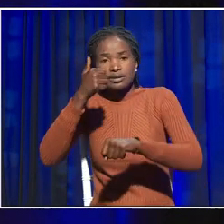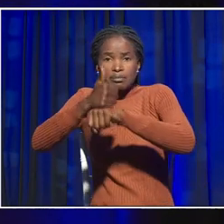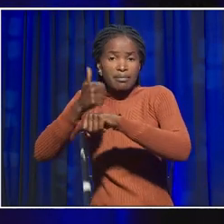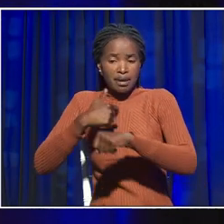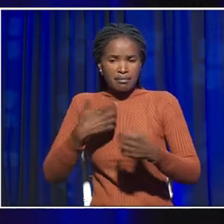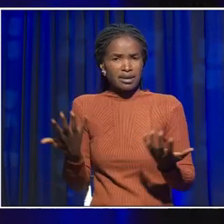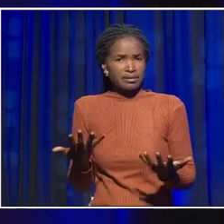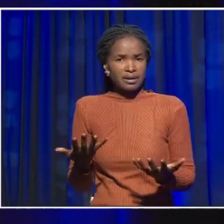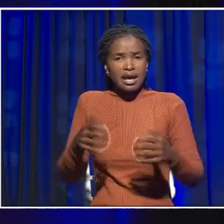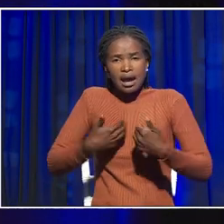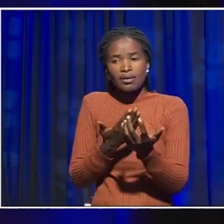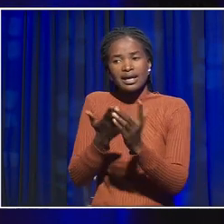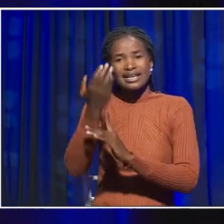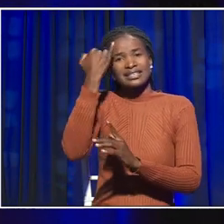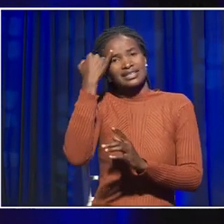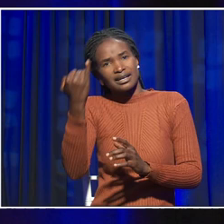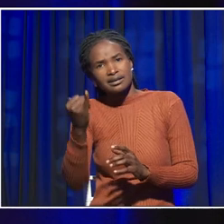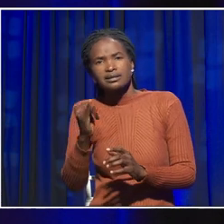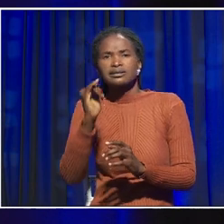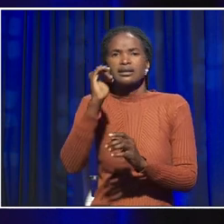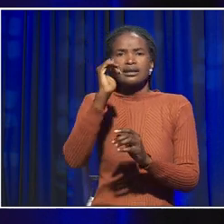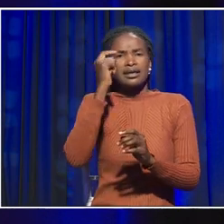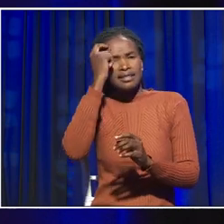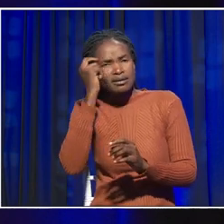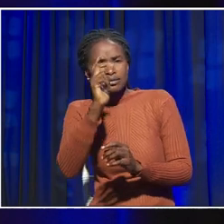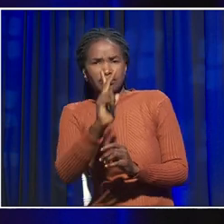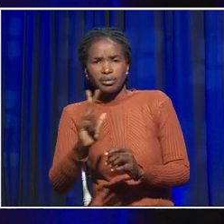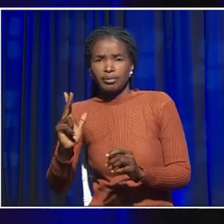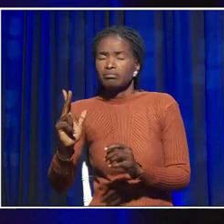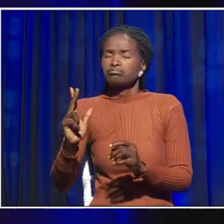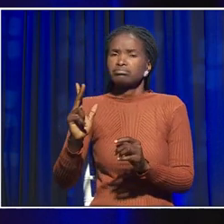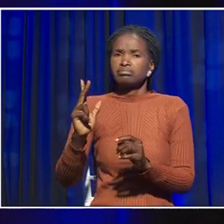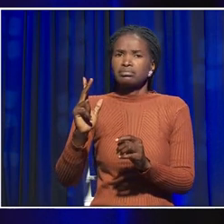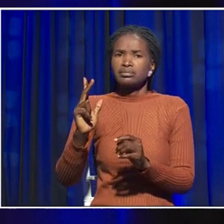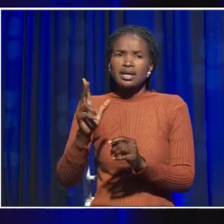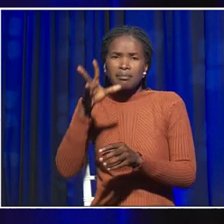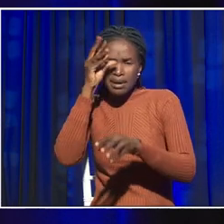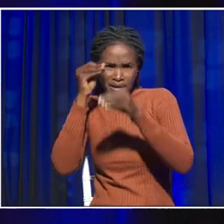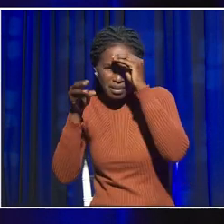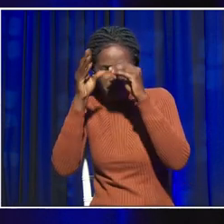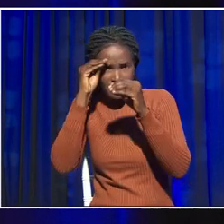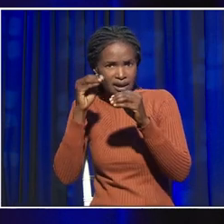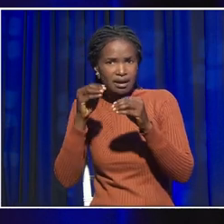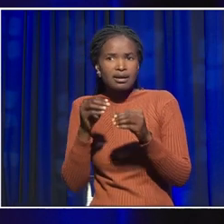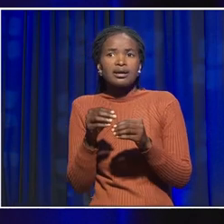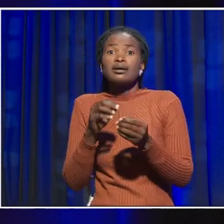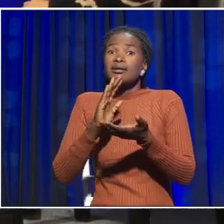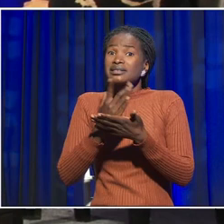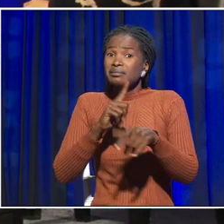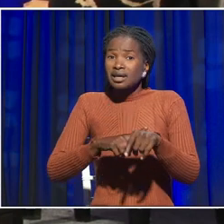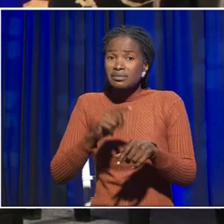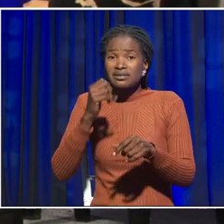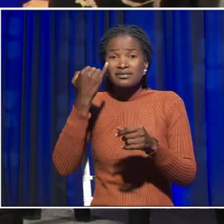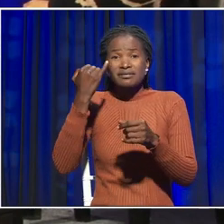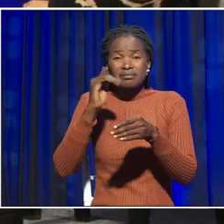how do we access ideas and thoughts of people that can actually... Yeah. As you can see, destroy a company.